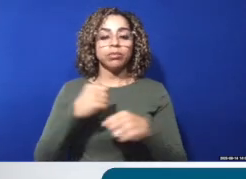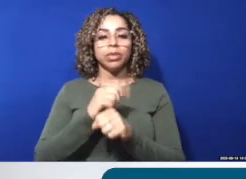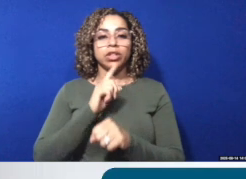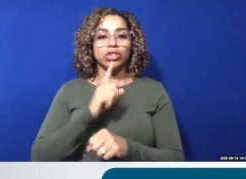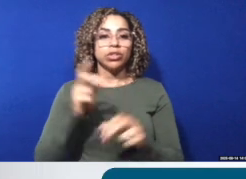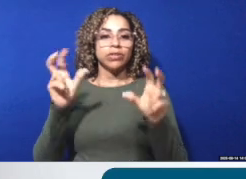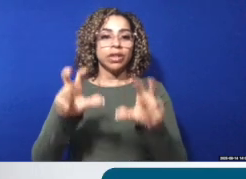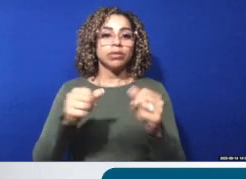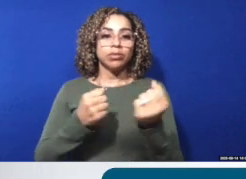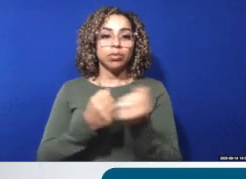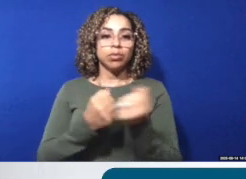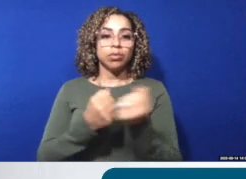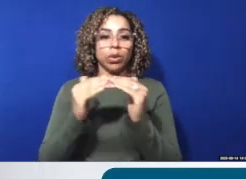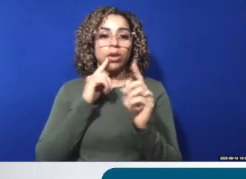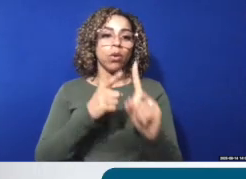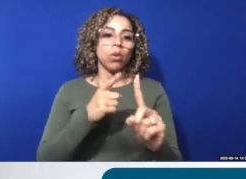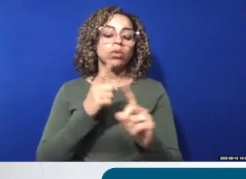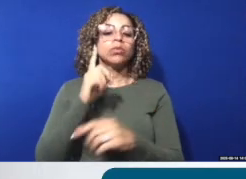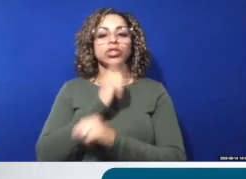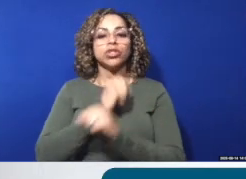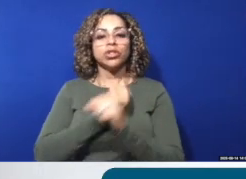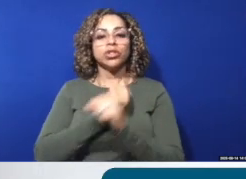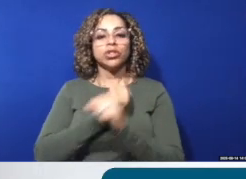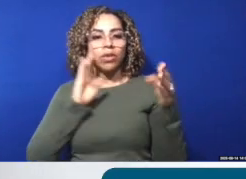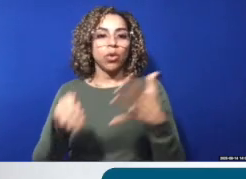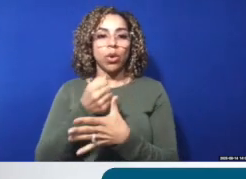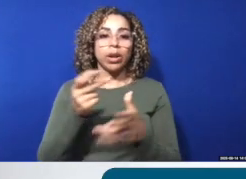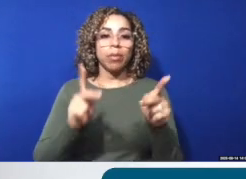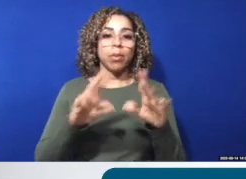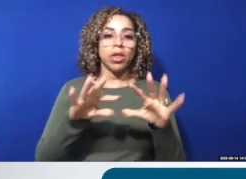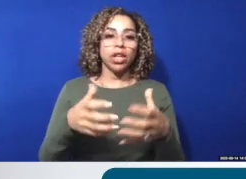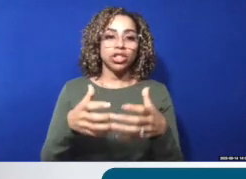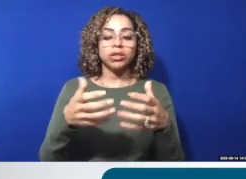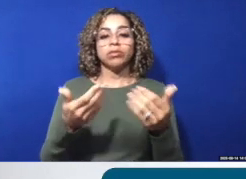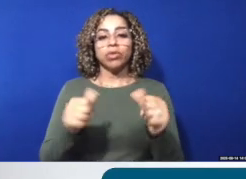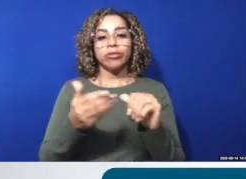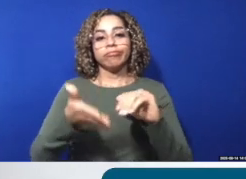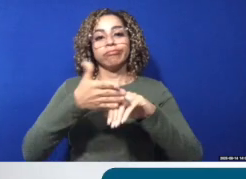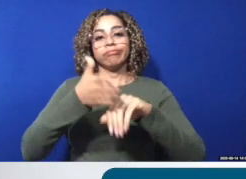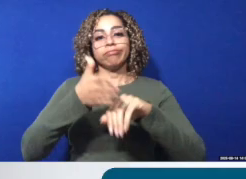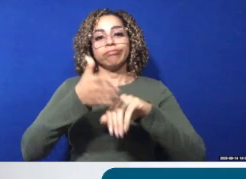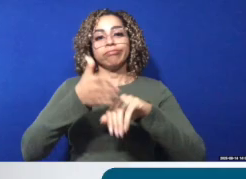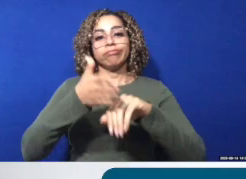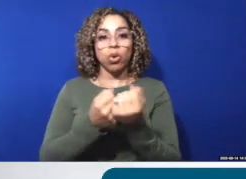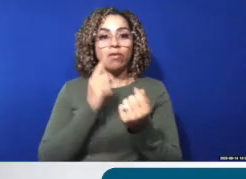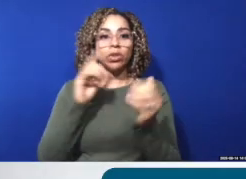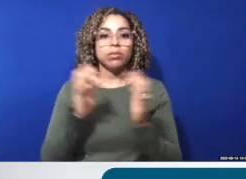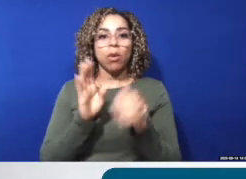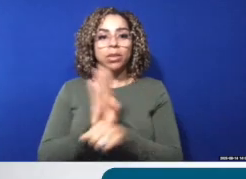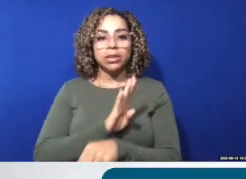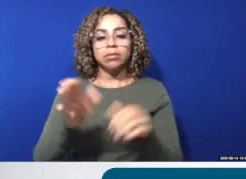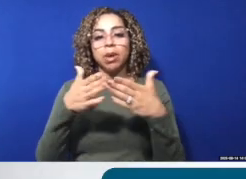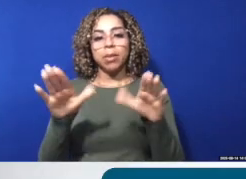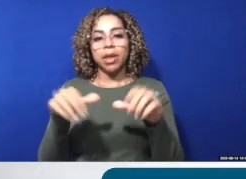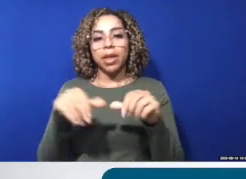by expanding support for small businesses, public agencies, and disadvantaged communities, focus on reducing barriers for small